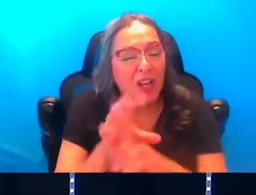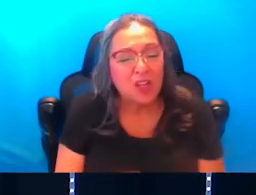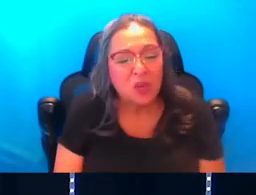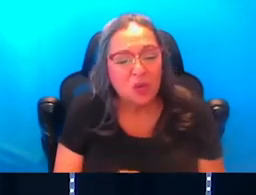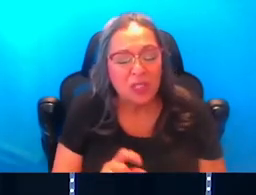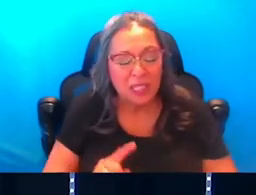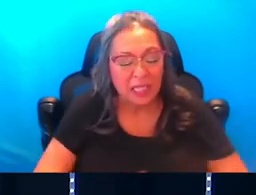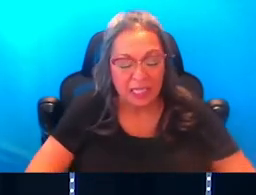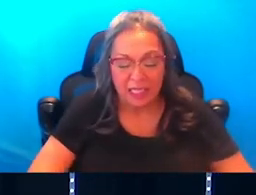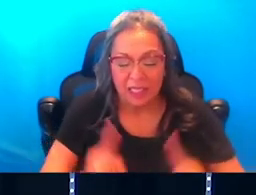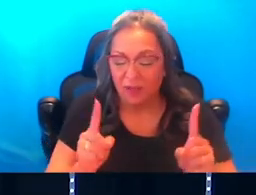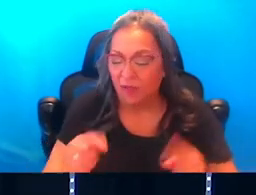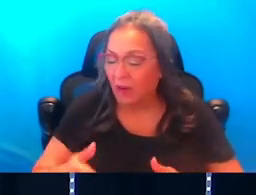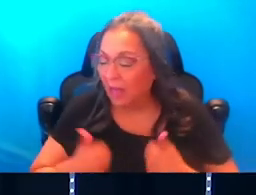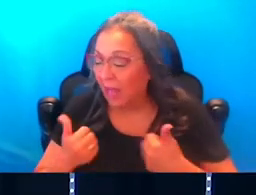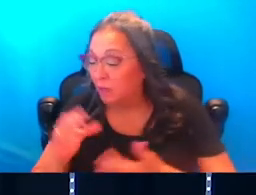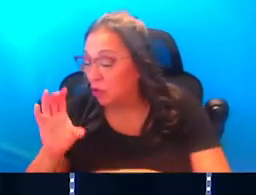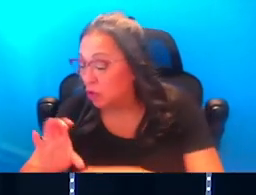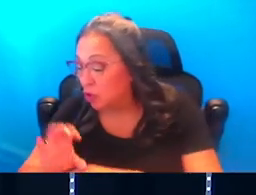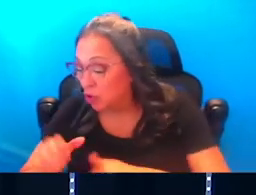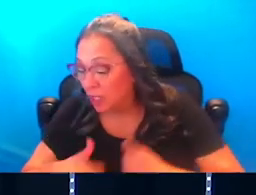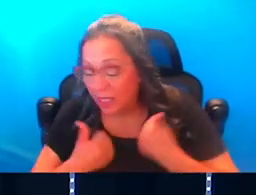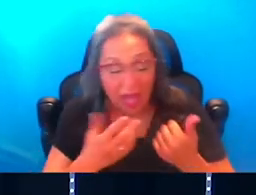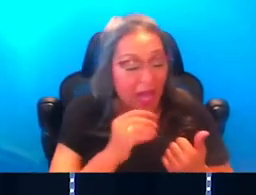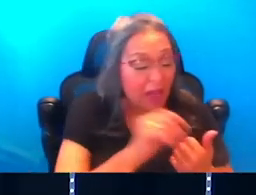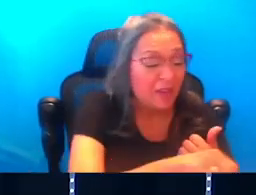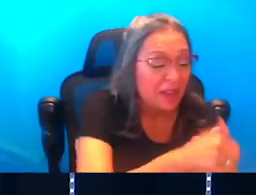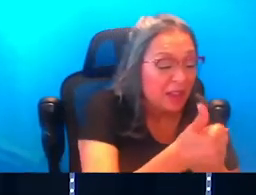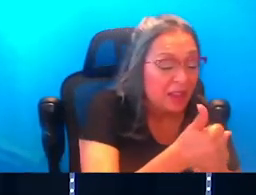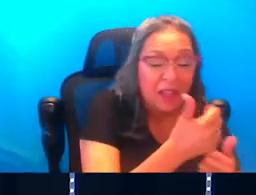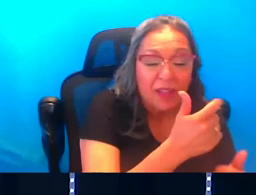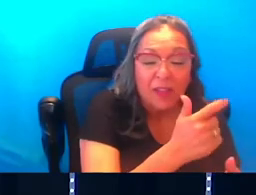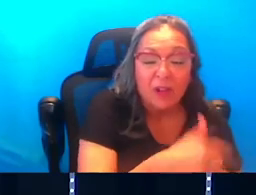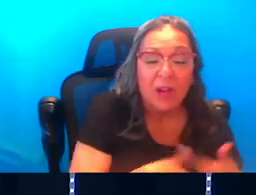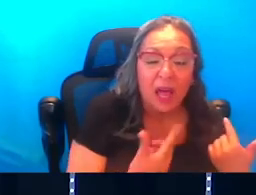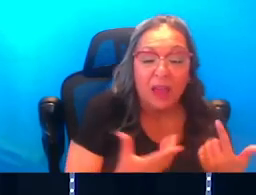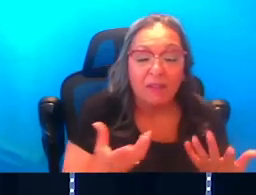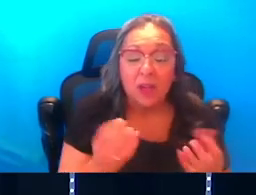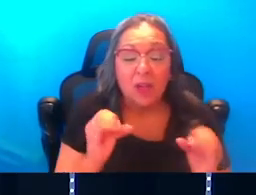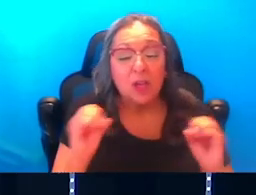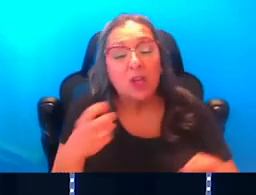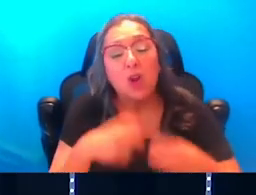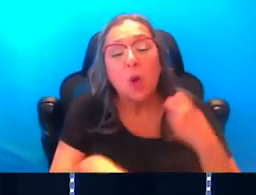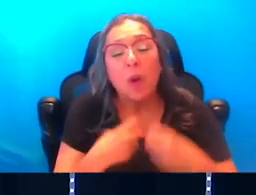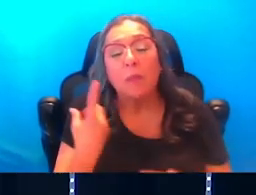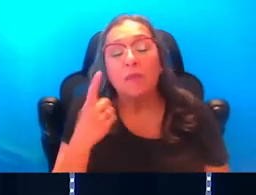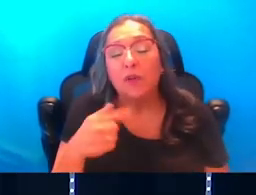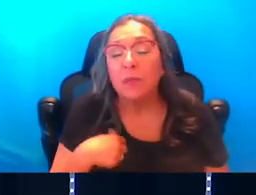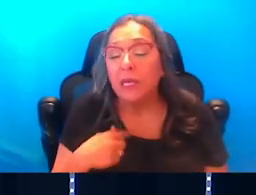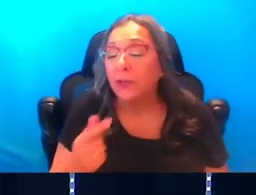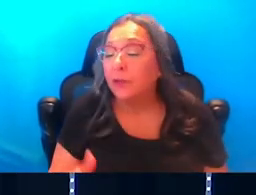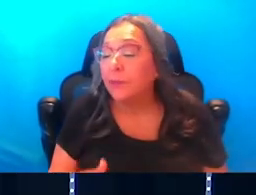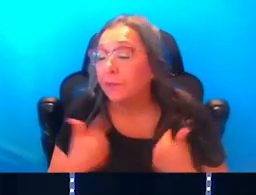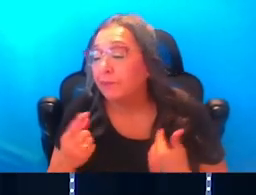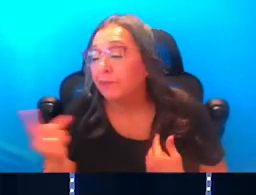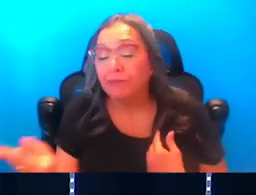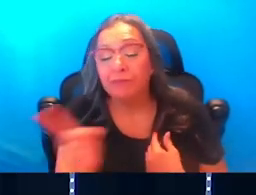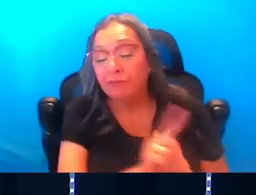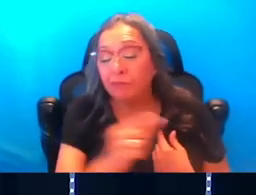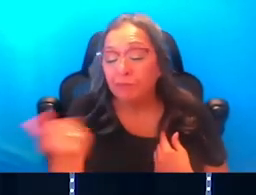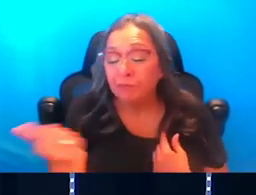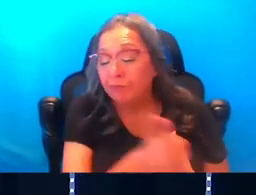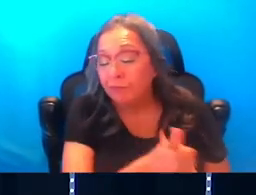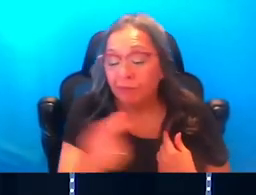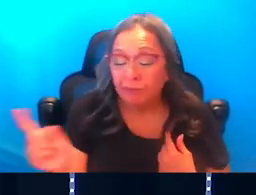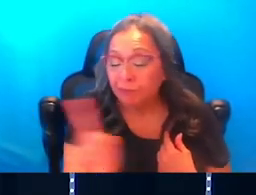this life. And I could run in between the two different spheres, no problem. And the reason I could is